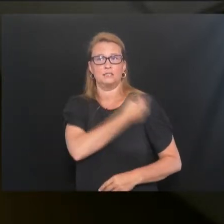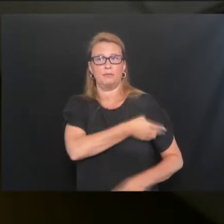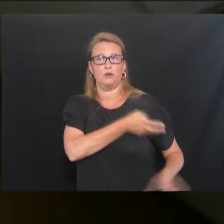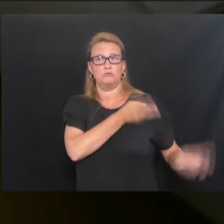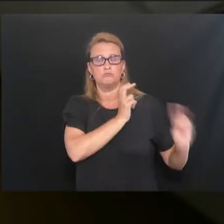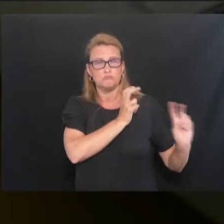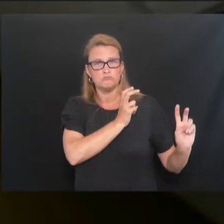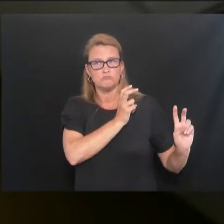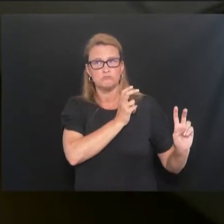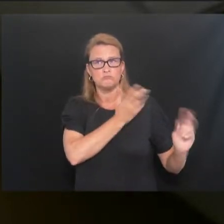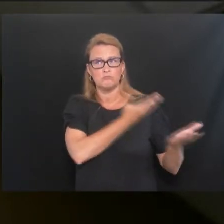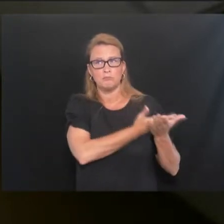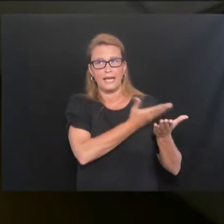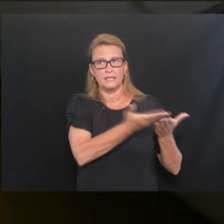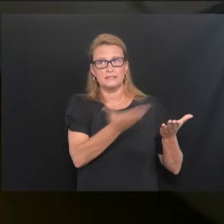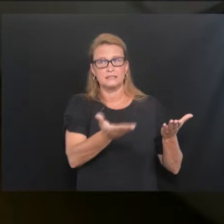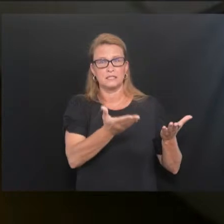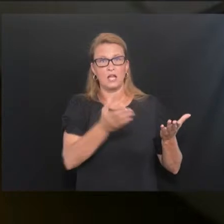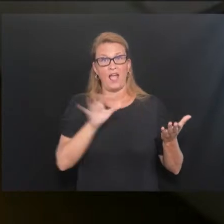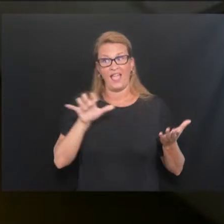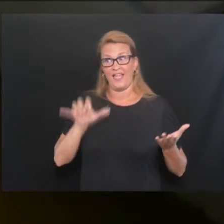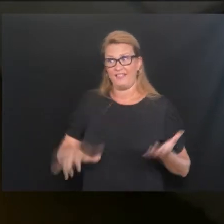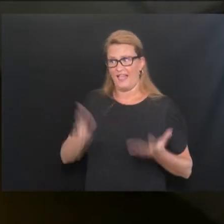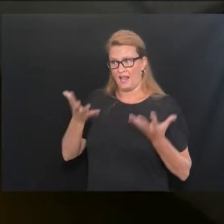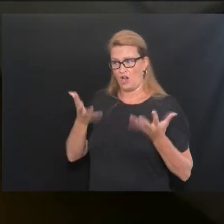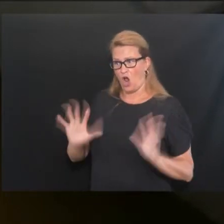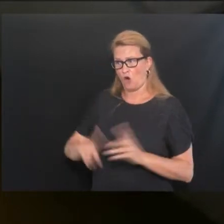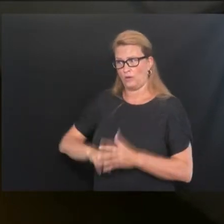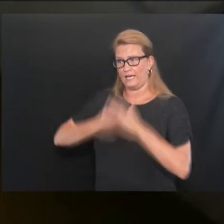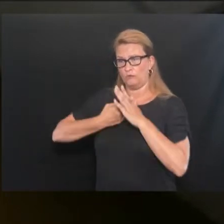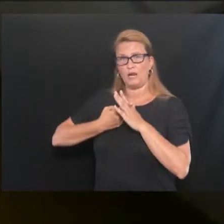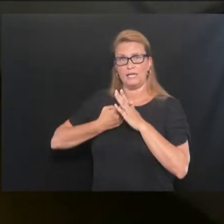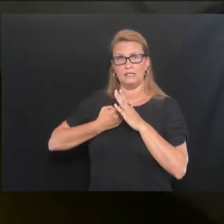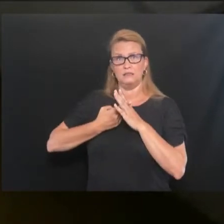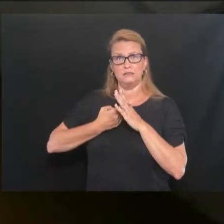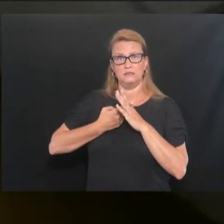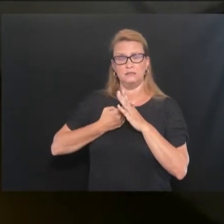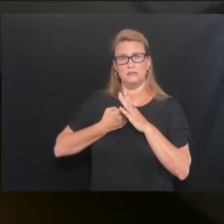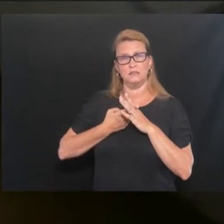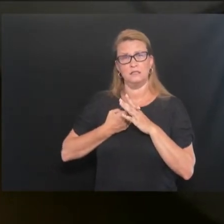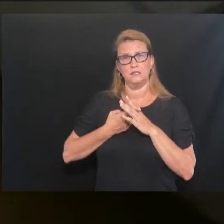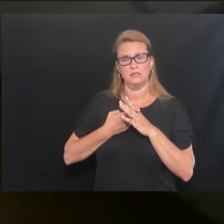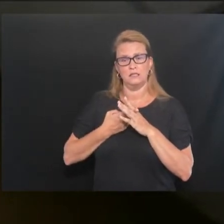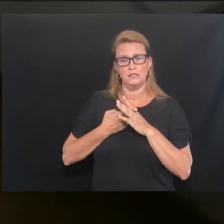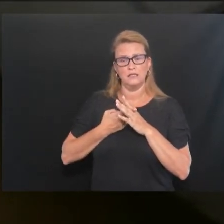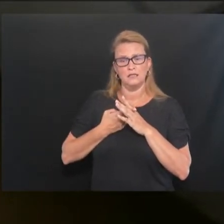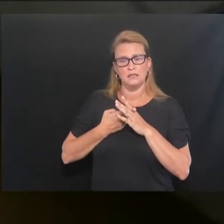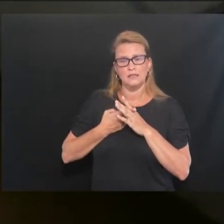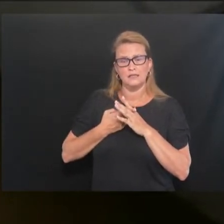say those initiatives already exist. Is this a matter of